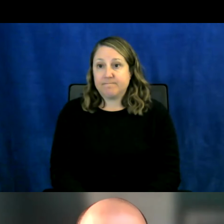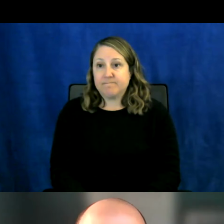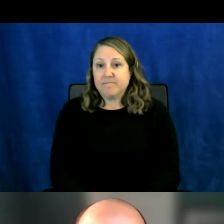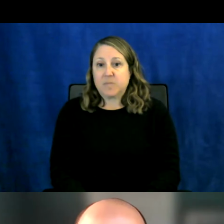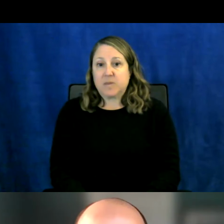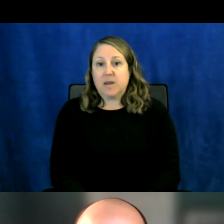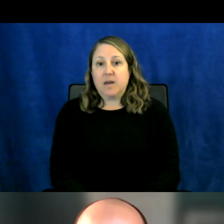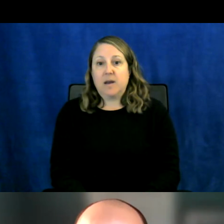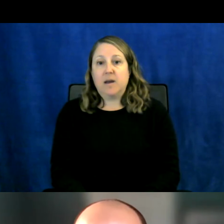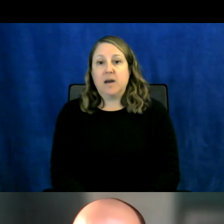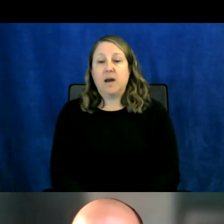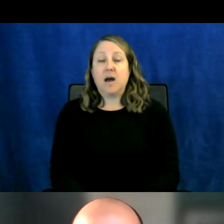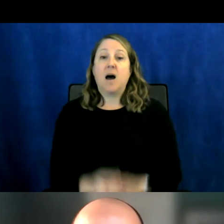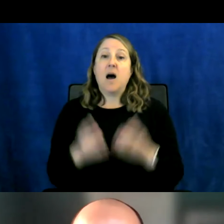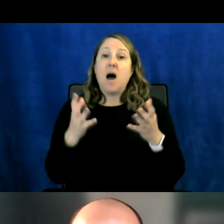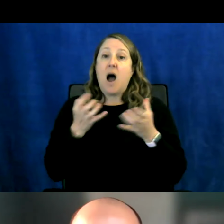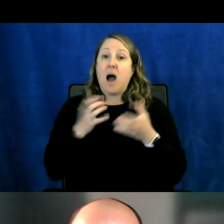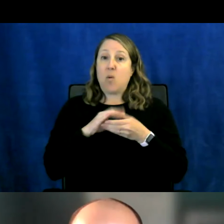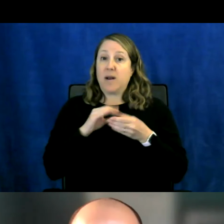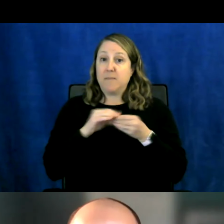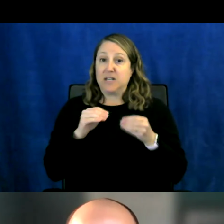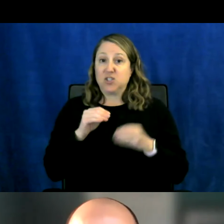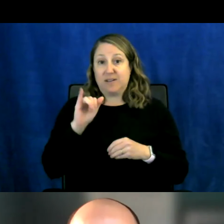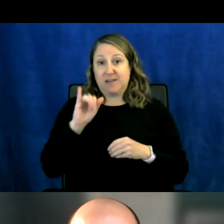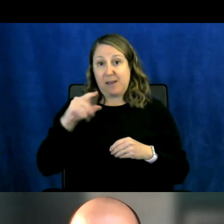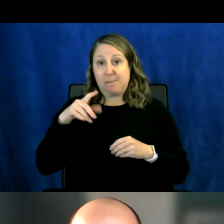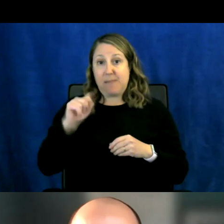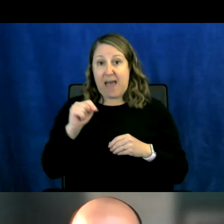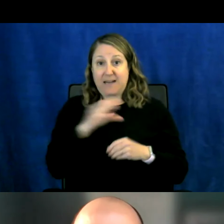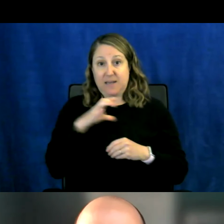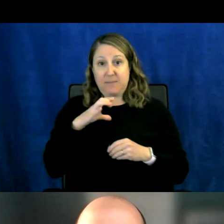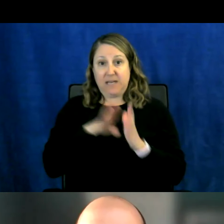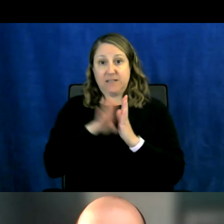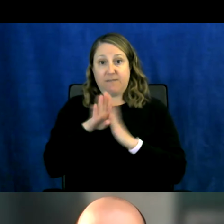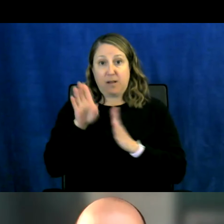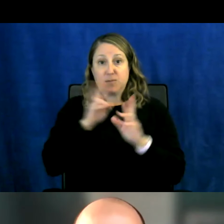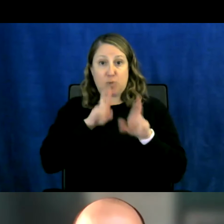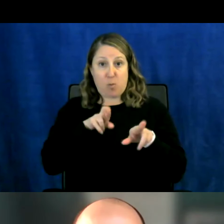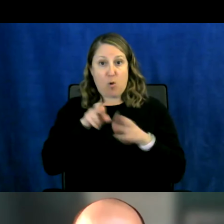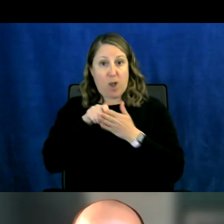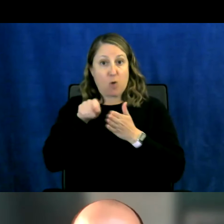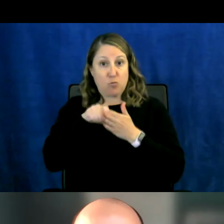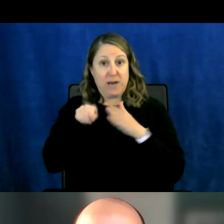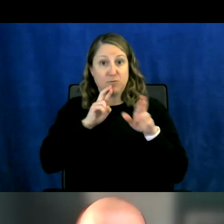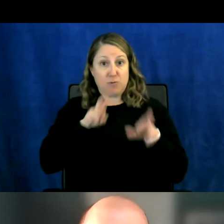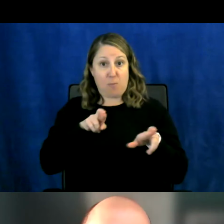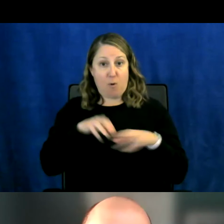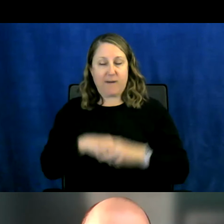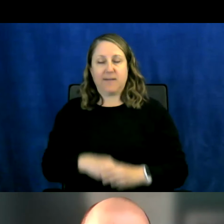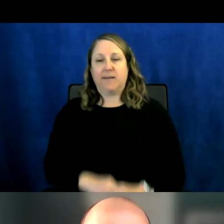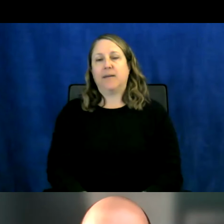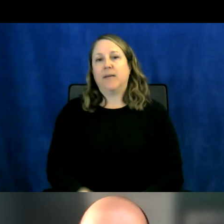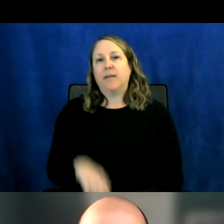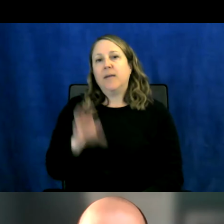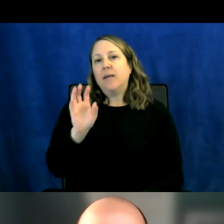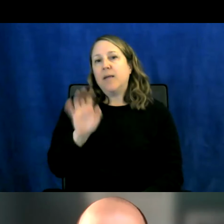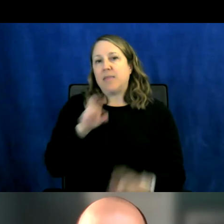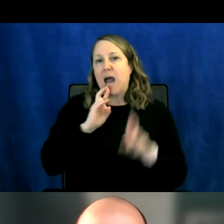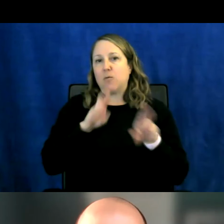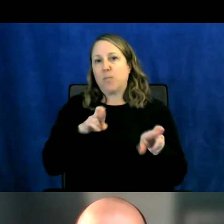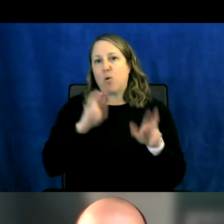I want to say that the Impact Committee developed a report, like a written report. In our report, we identified 3